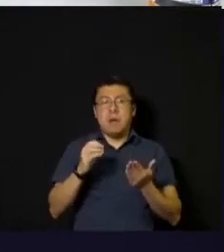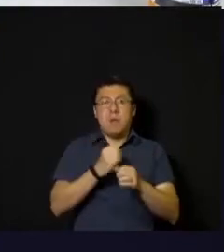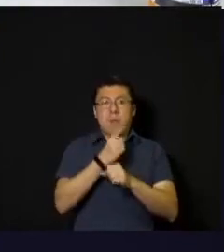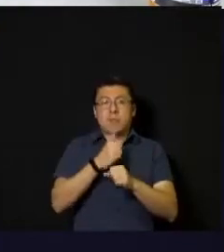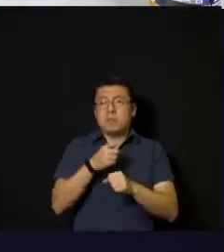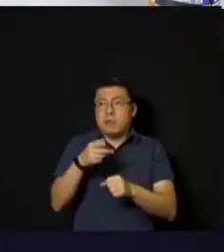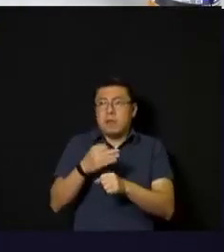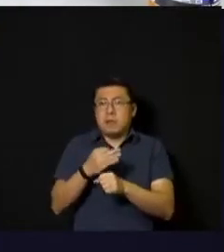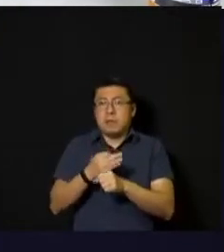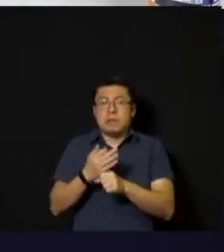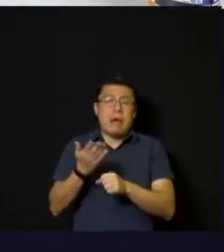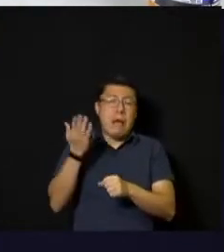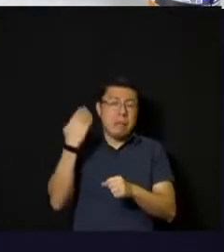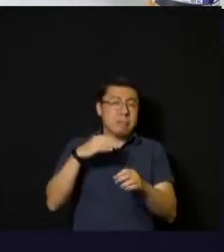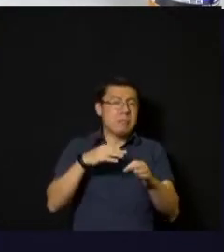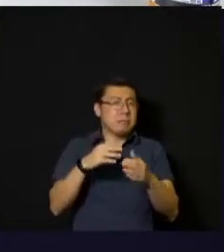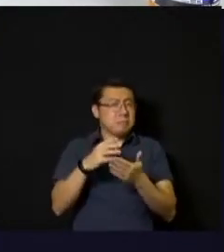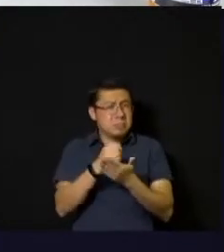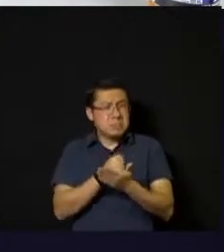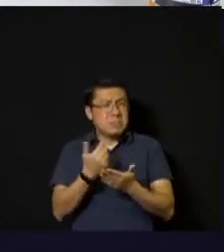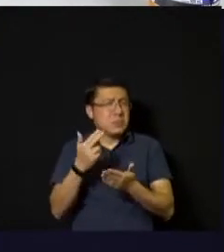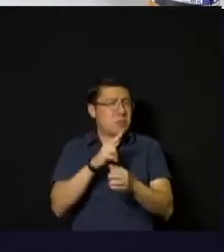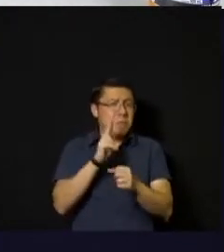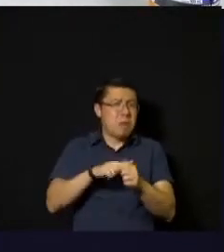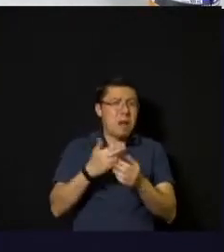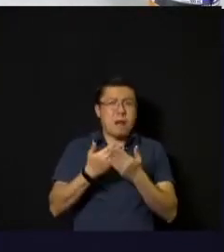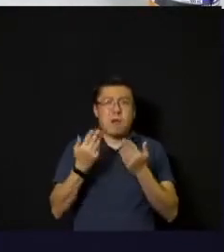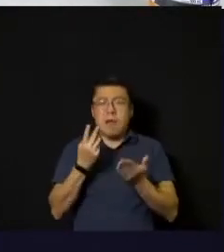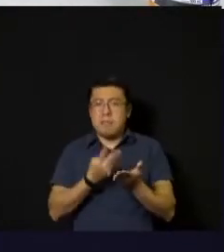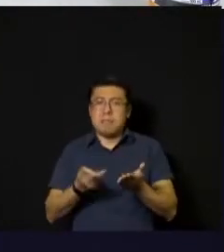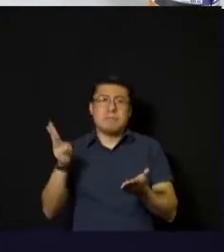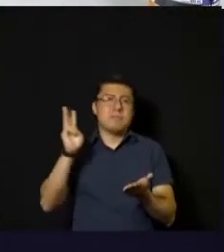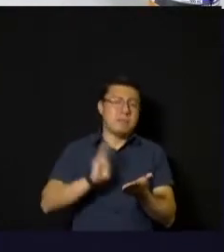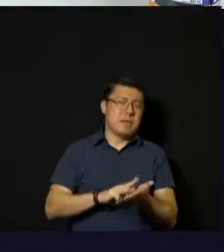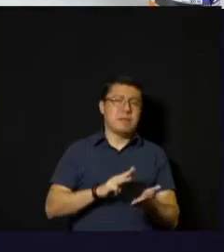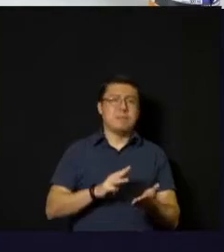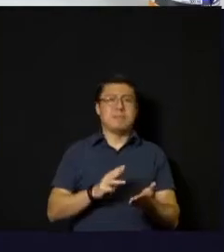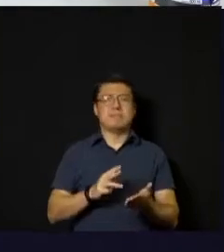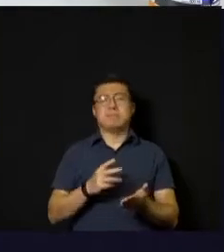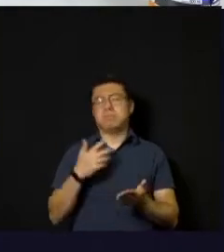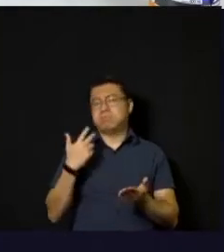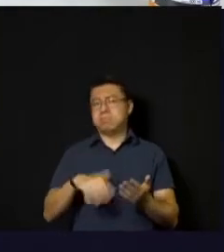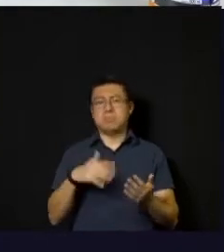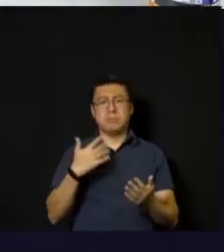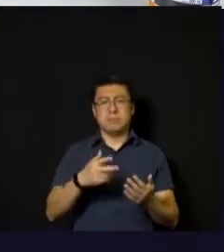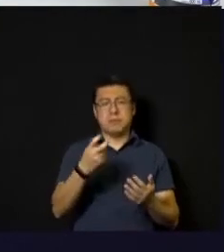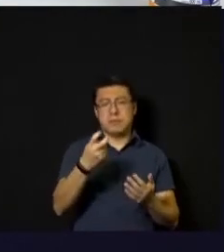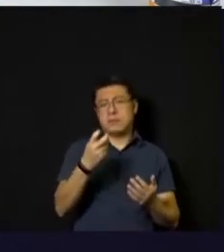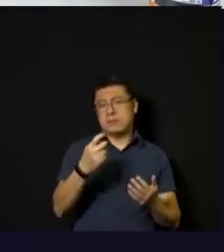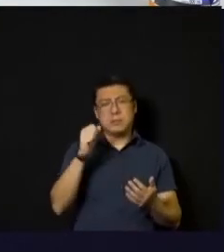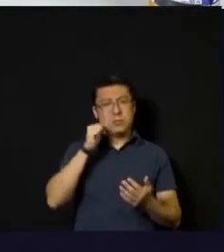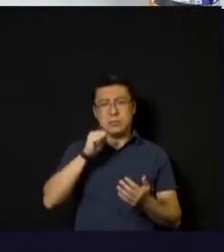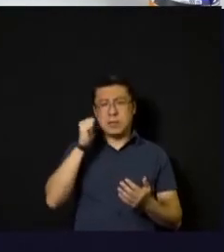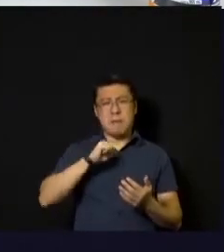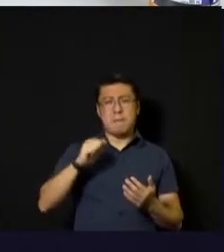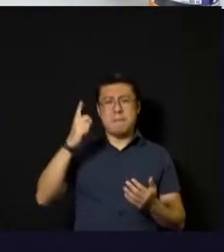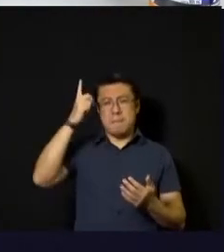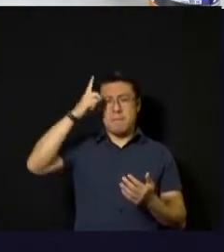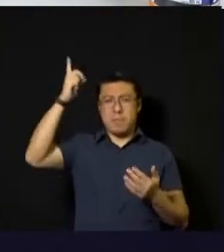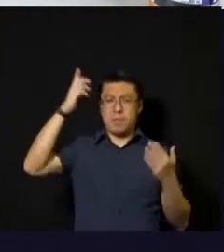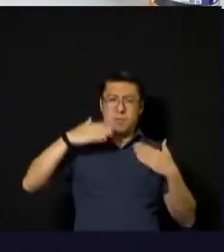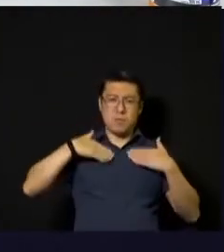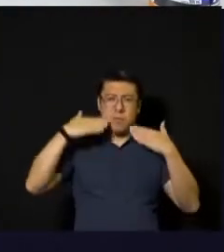opportunity, and now I earn triple what I earned before." Our mission is to find those people, and I trust in